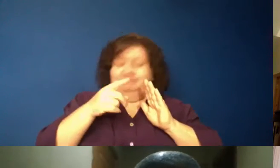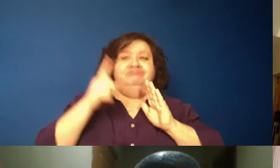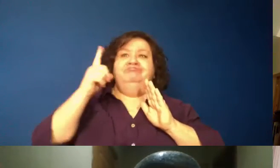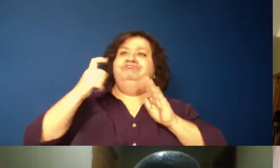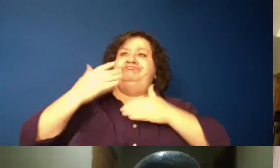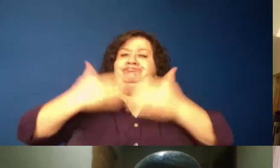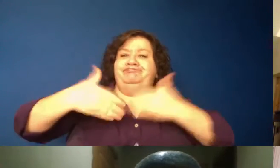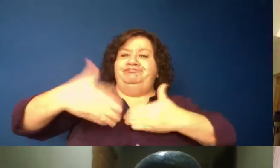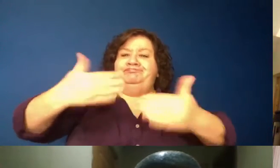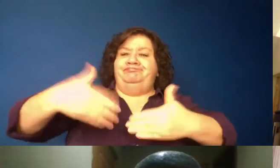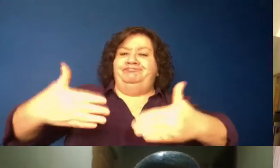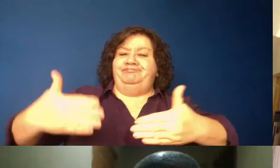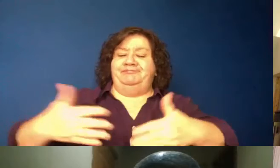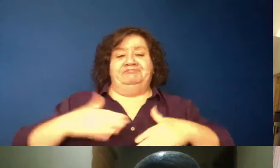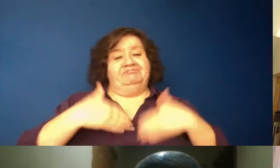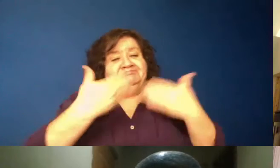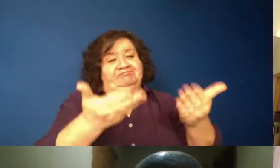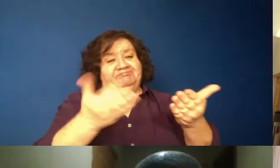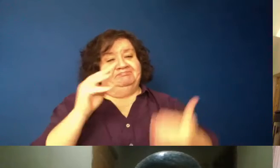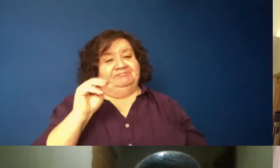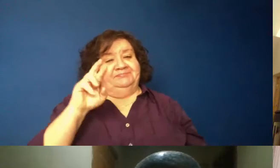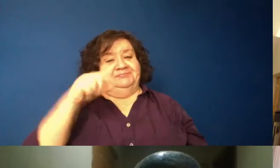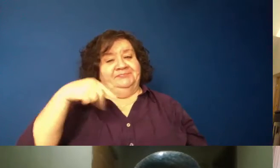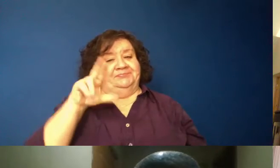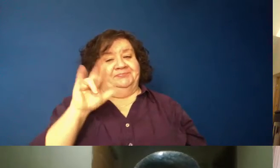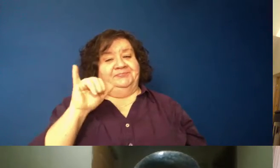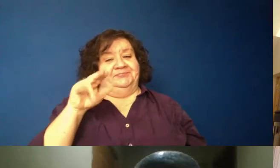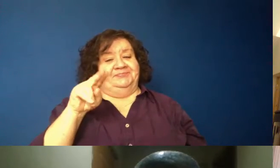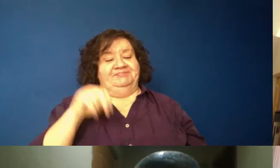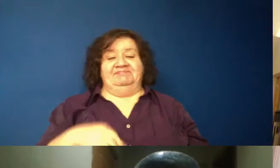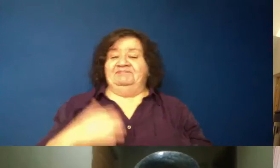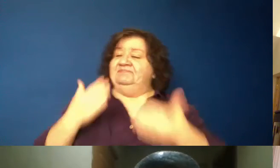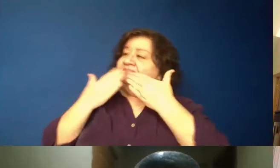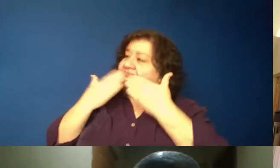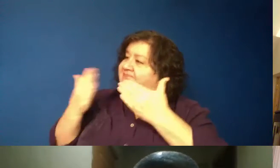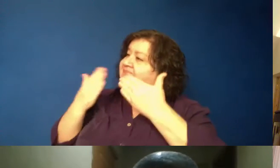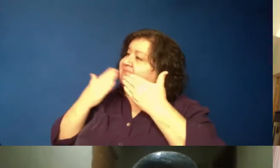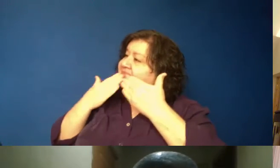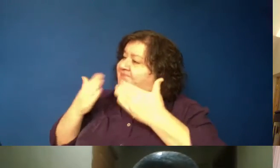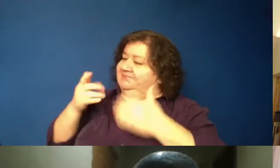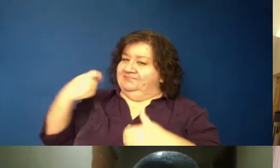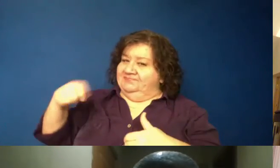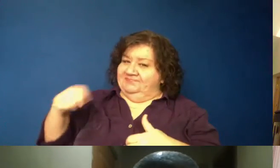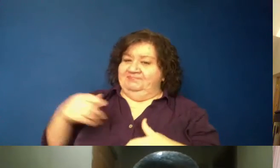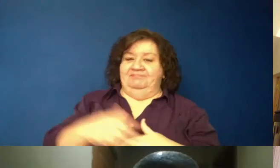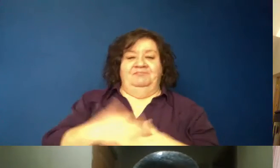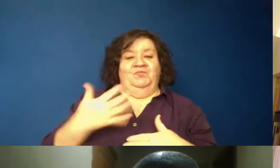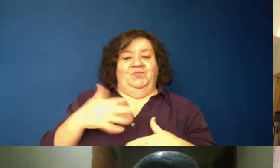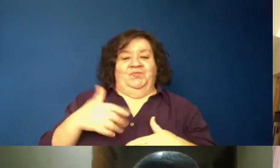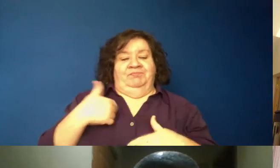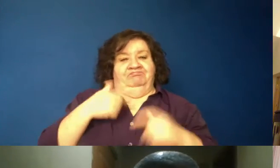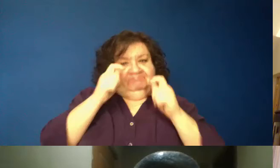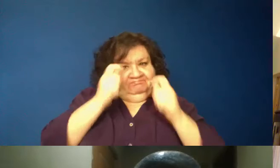Thank you, Madam Chair. It's a great honor and privilege to be with you today, especially to be on the same panel as Dan